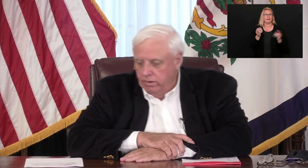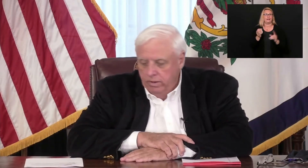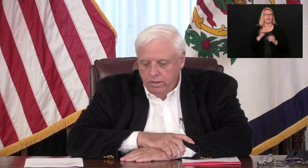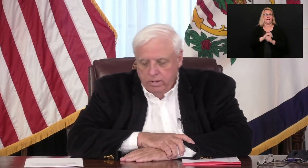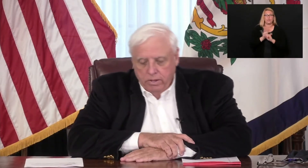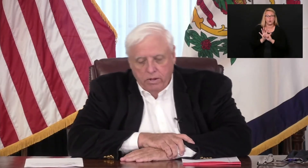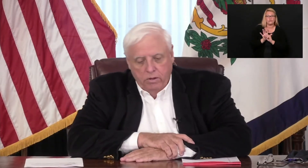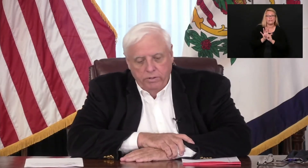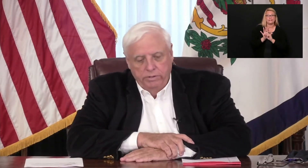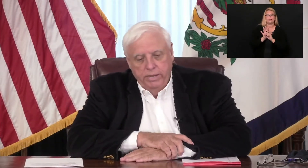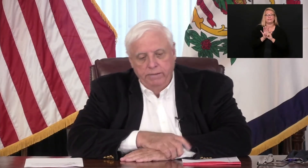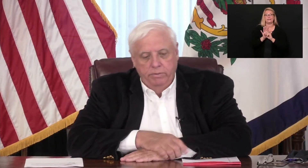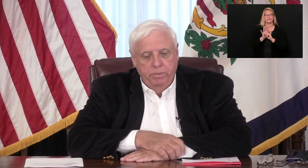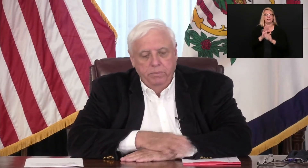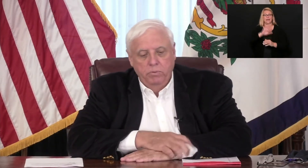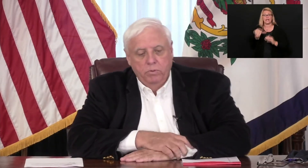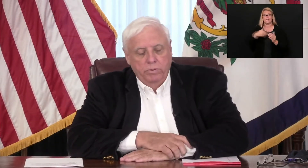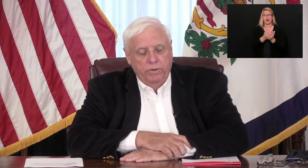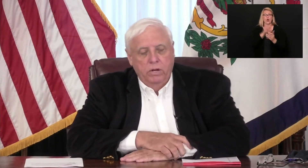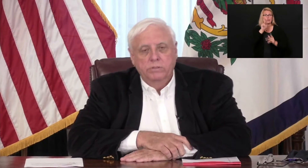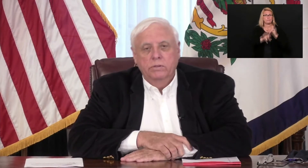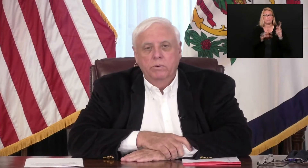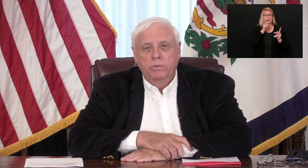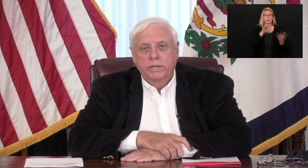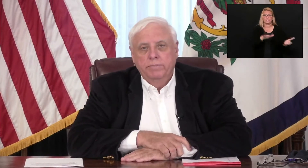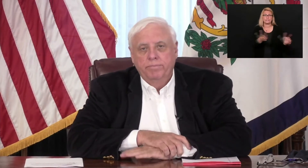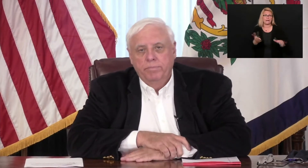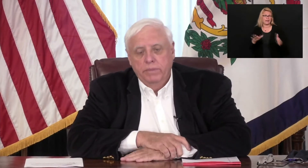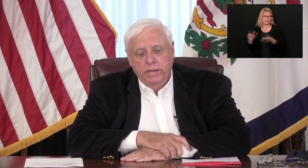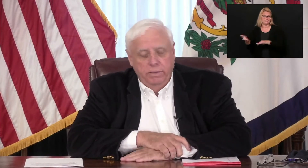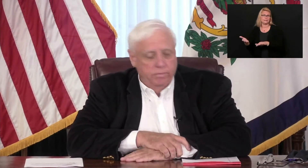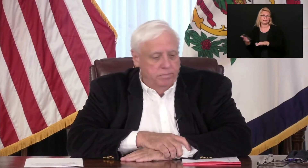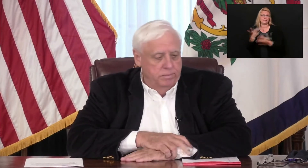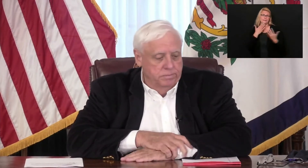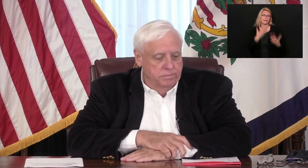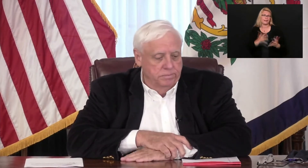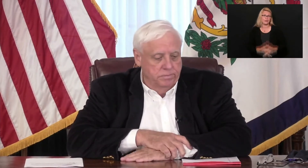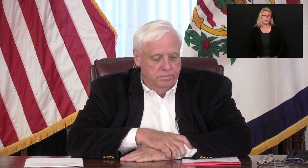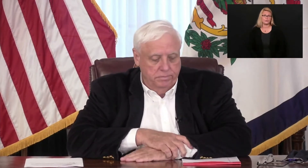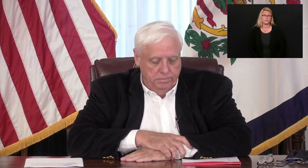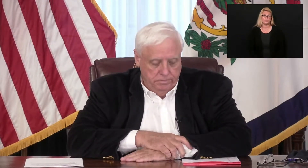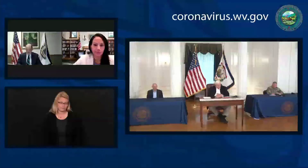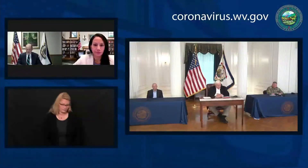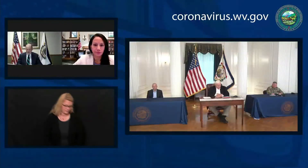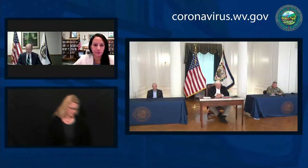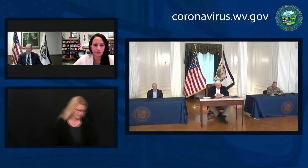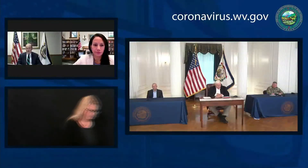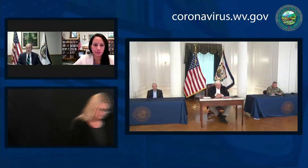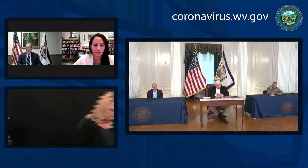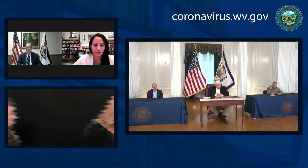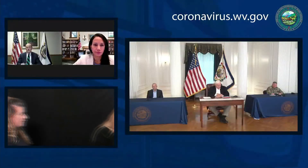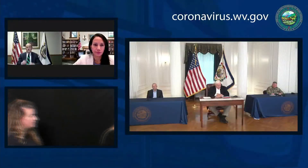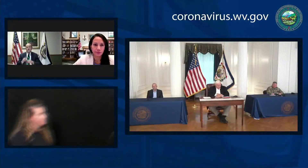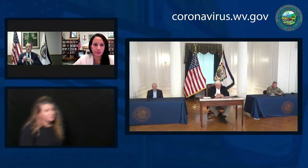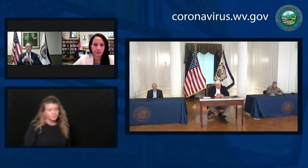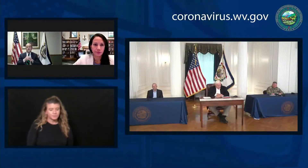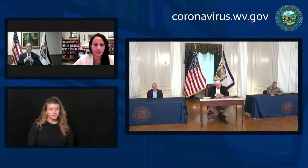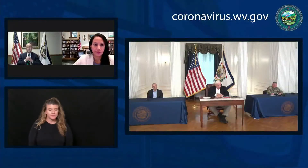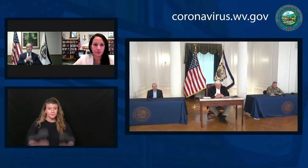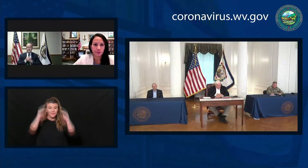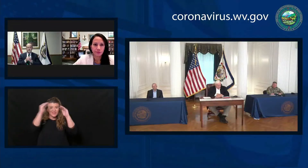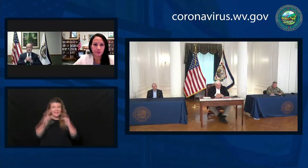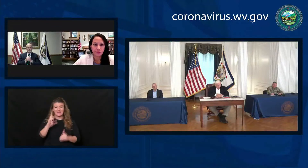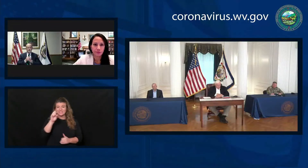for all these names of people that we've lost that we're reading. Thank you. All right, thank you, Governor. Let's now go to Dr. Clay Marsh,